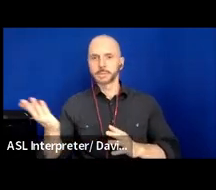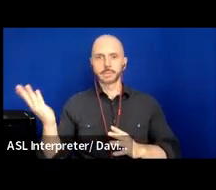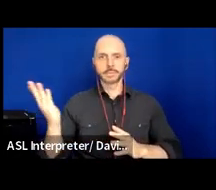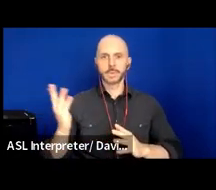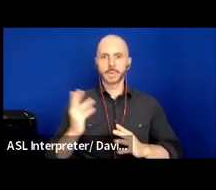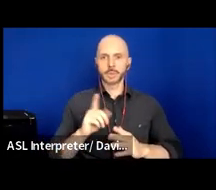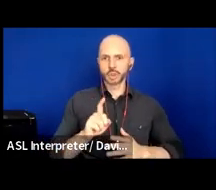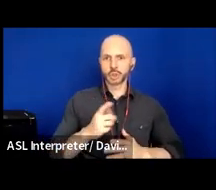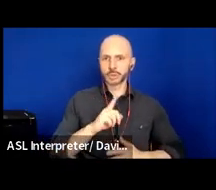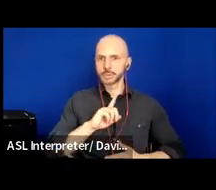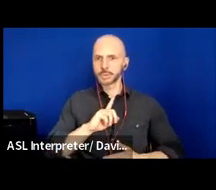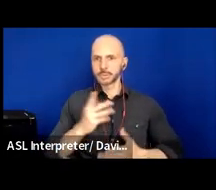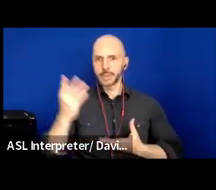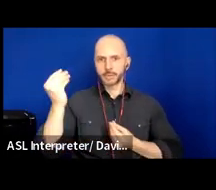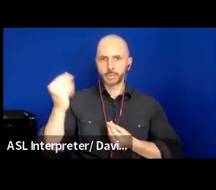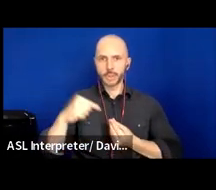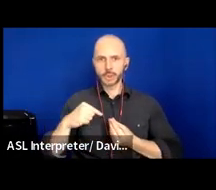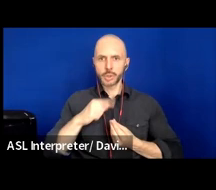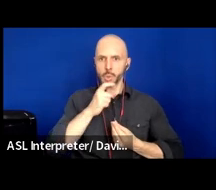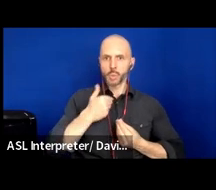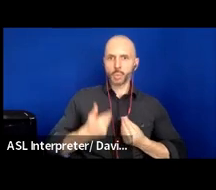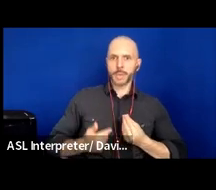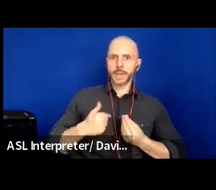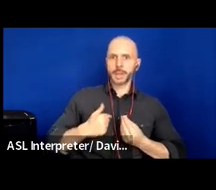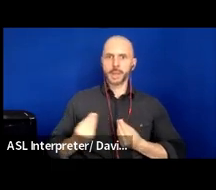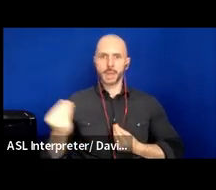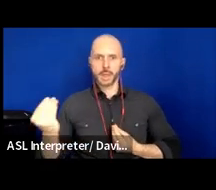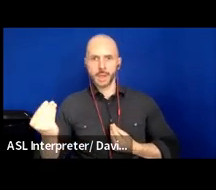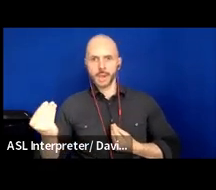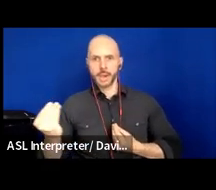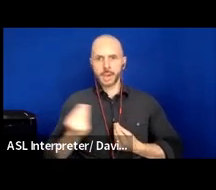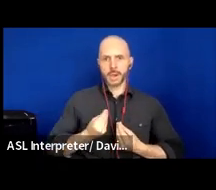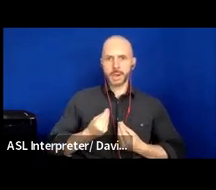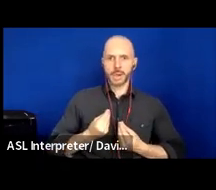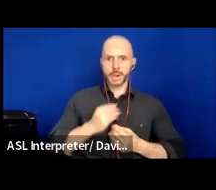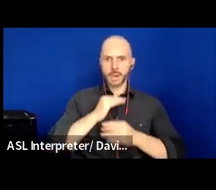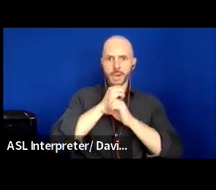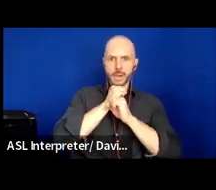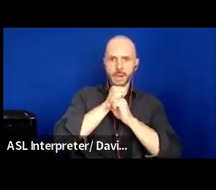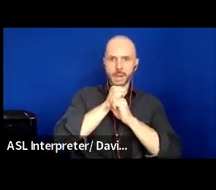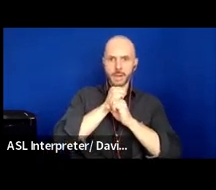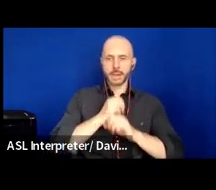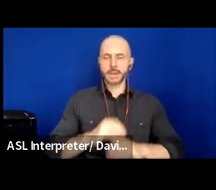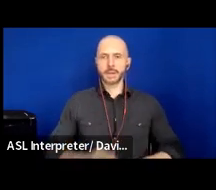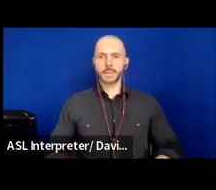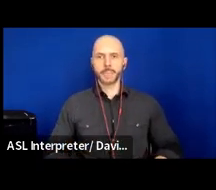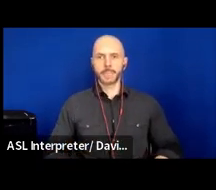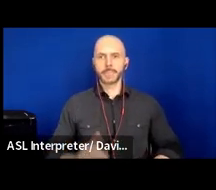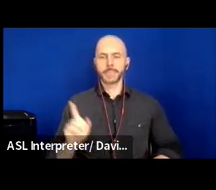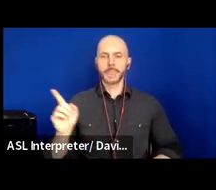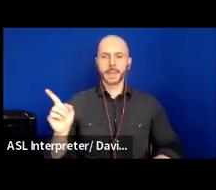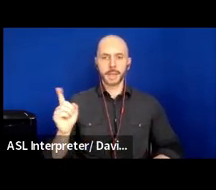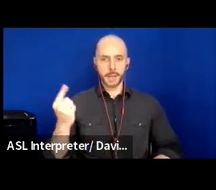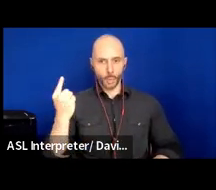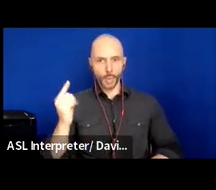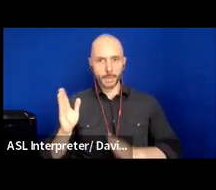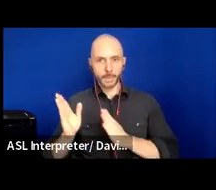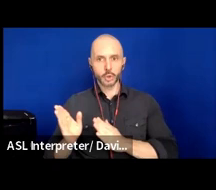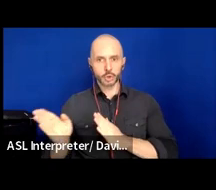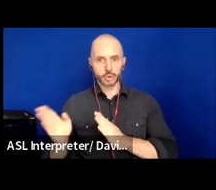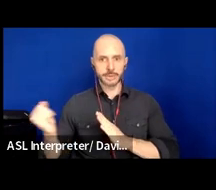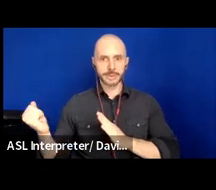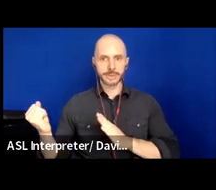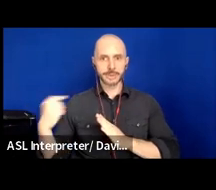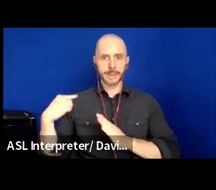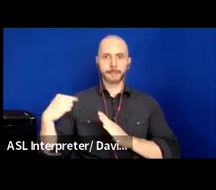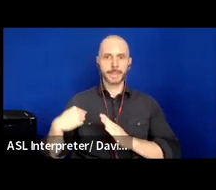me an email asking me, you know, they're going to, as part of the world that I'm familiar with, and said, you know, I'm going with my partner, should I even do that?